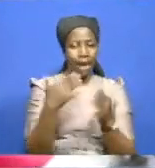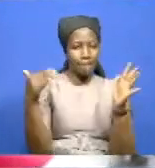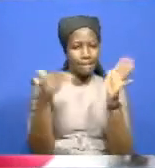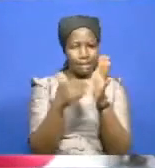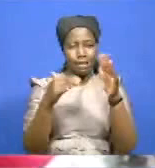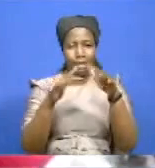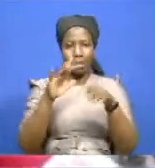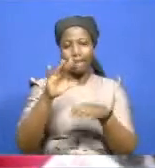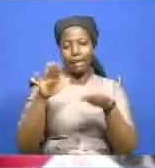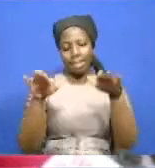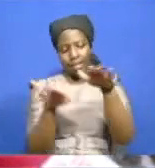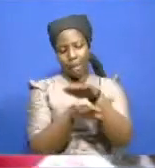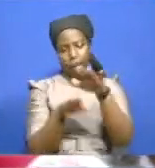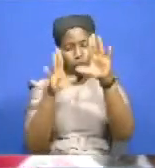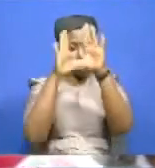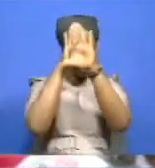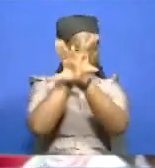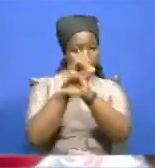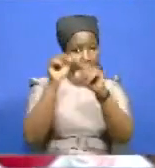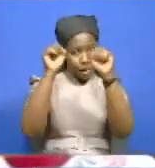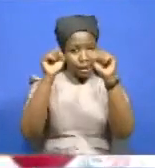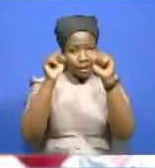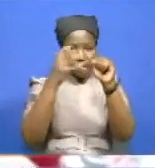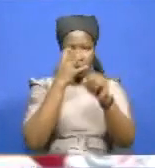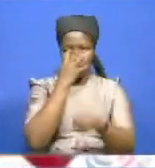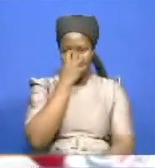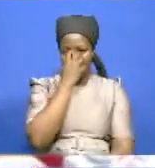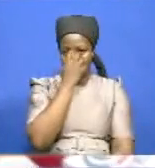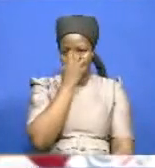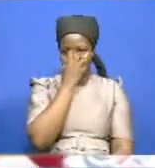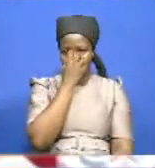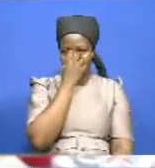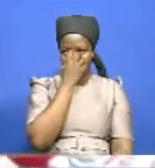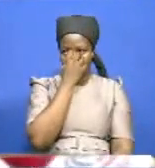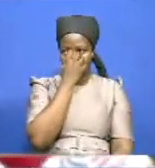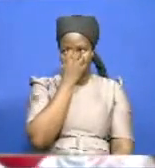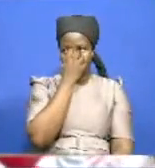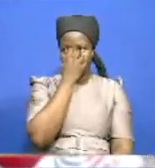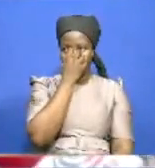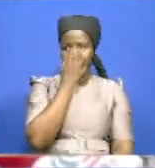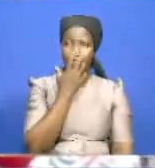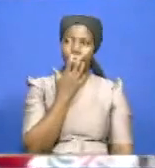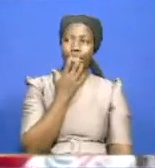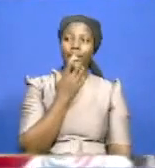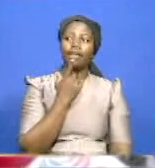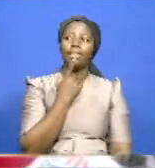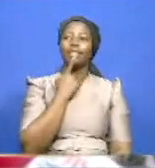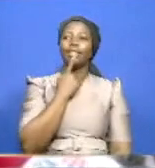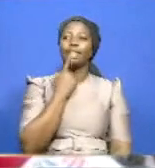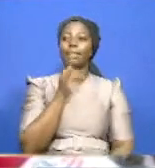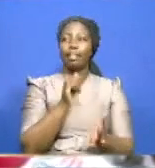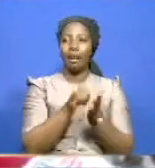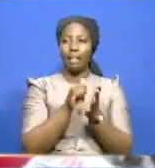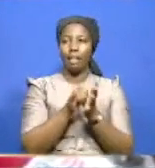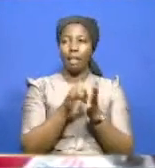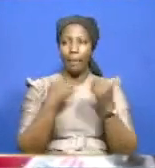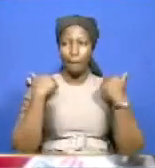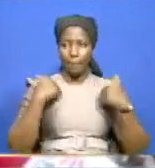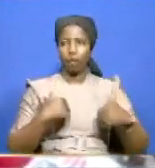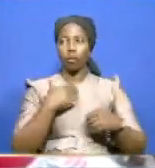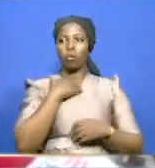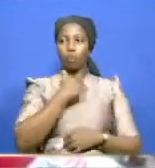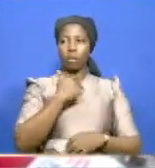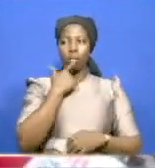Deputy President, Mr. William Ruto. And in saying so, I want to